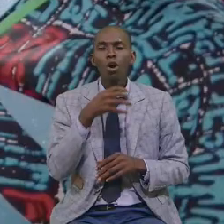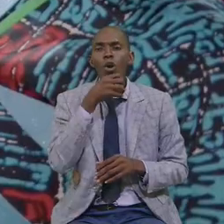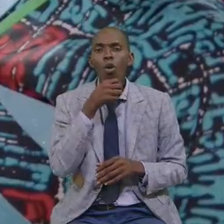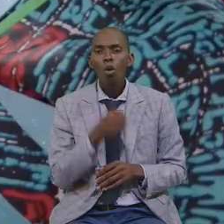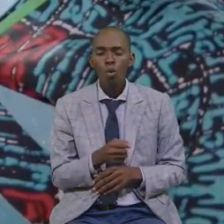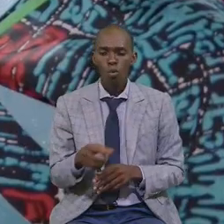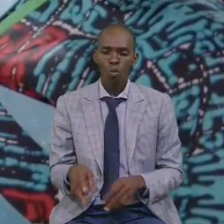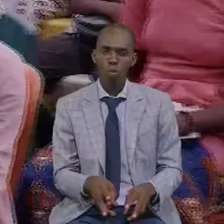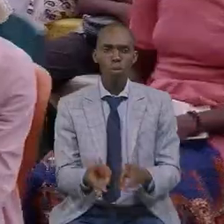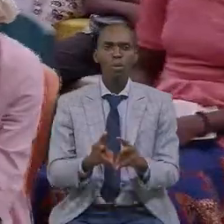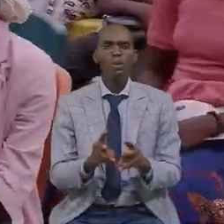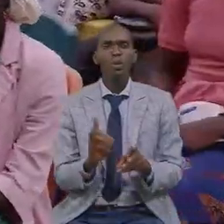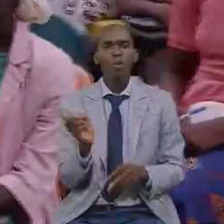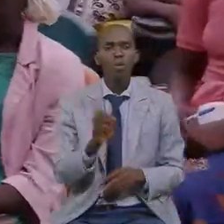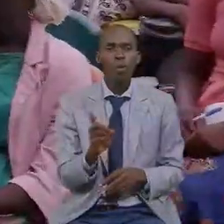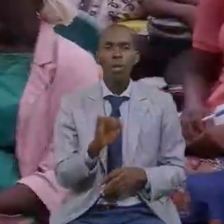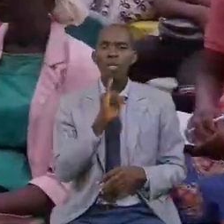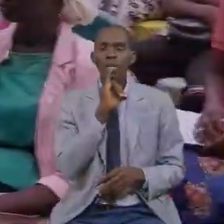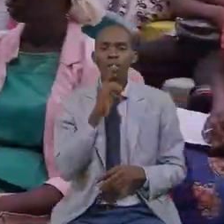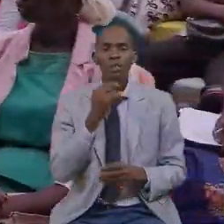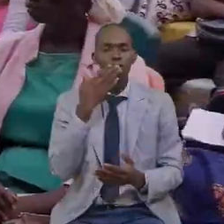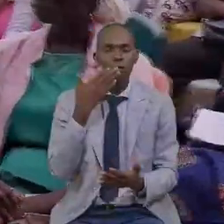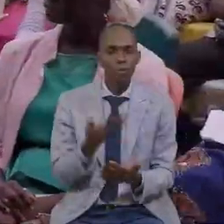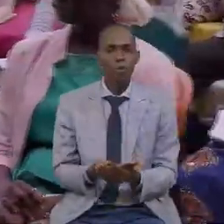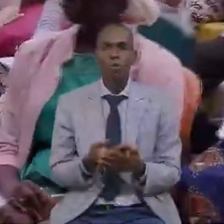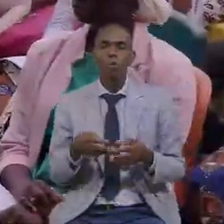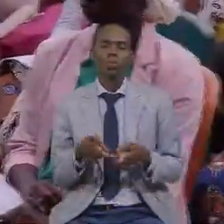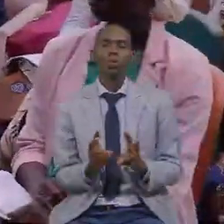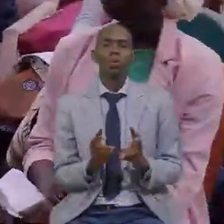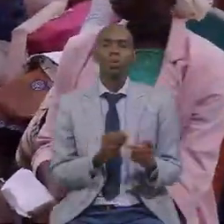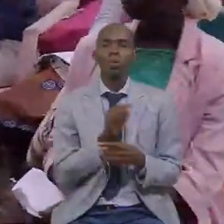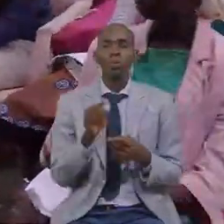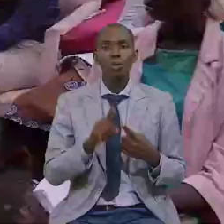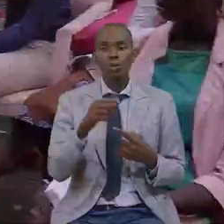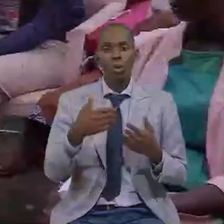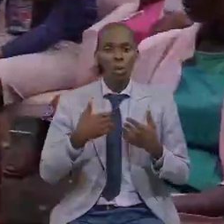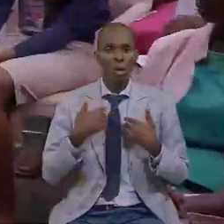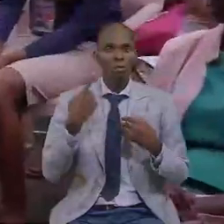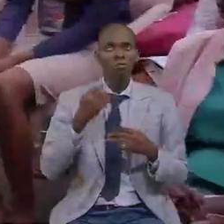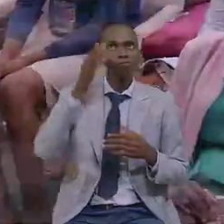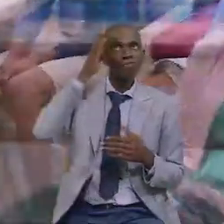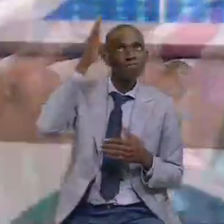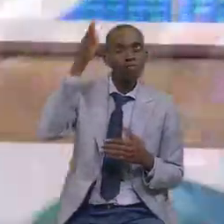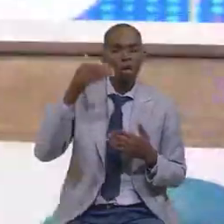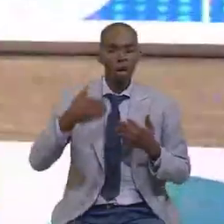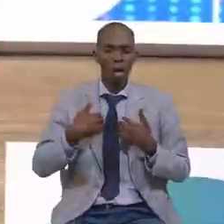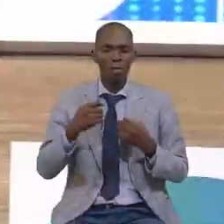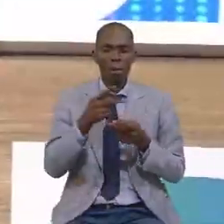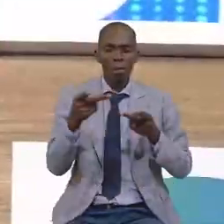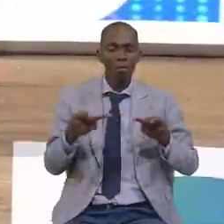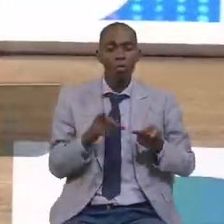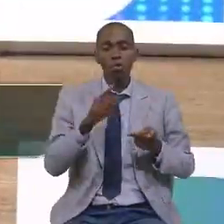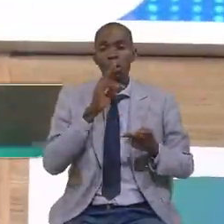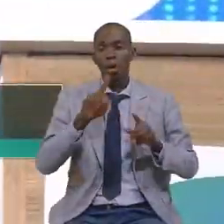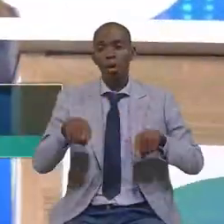paths. Where is the good way? When you have a destination, when you have the place you are going,